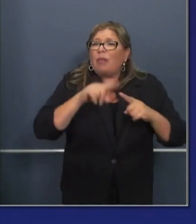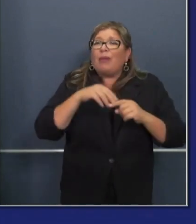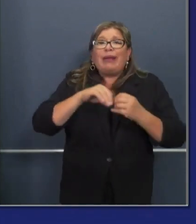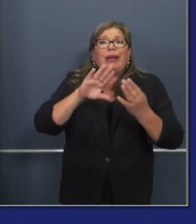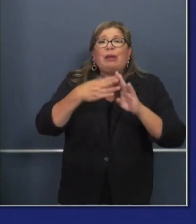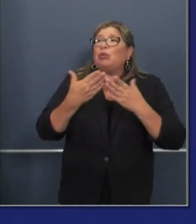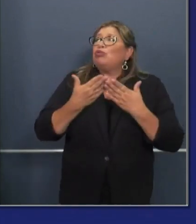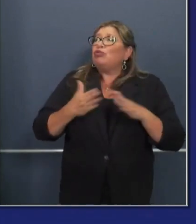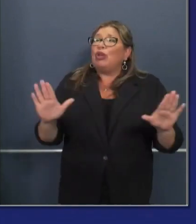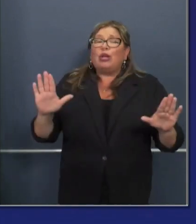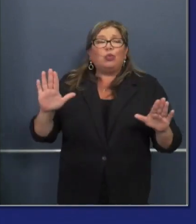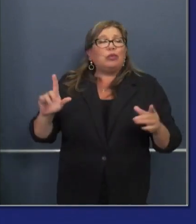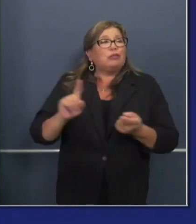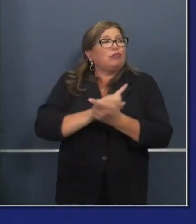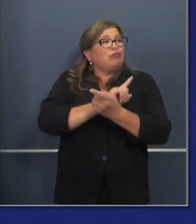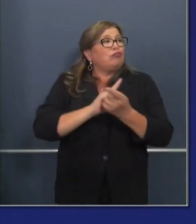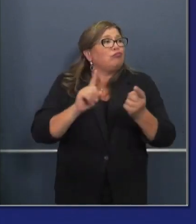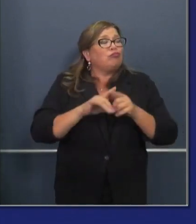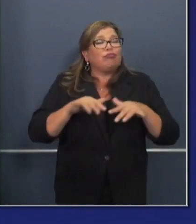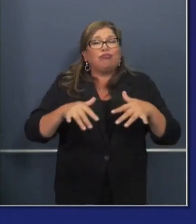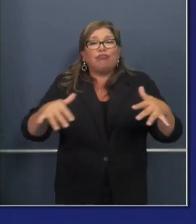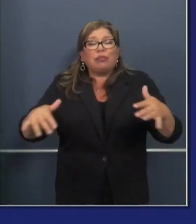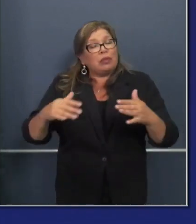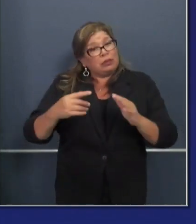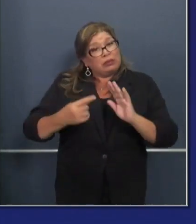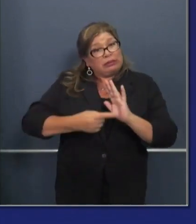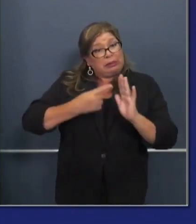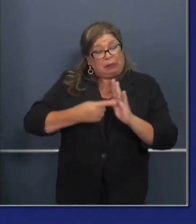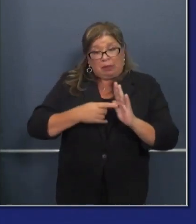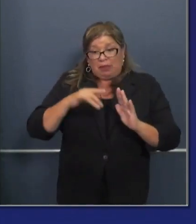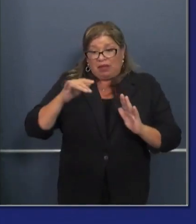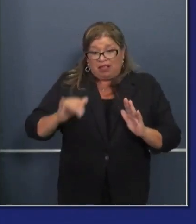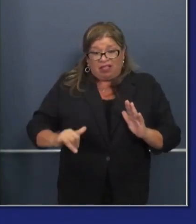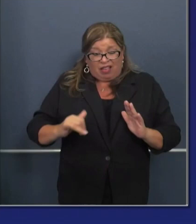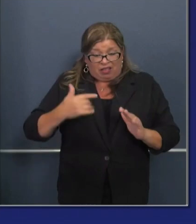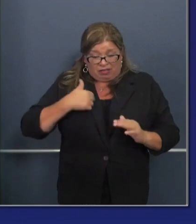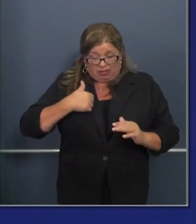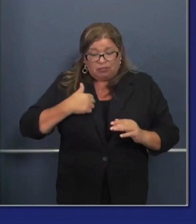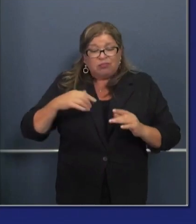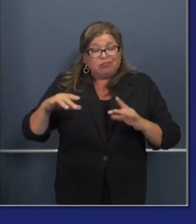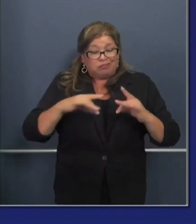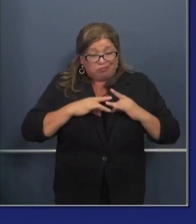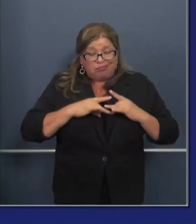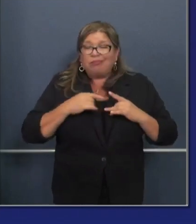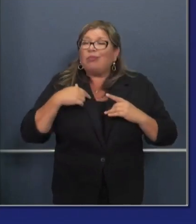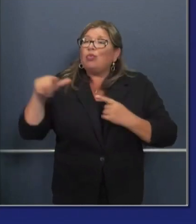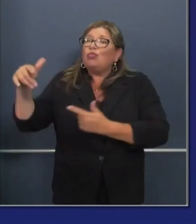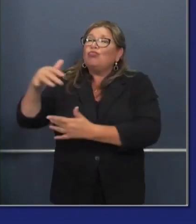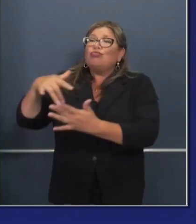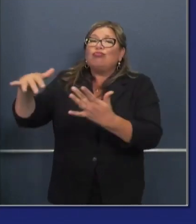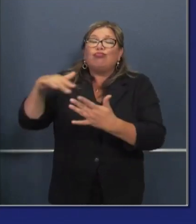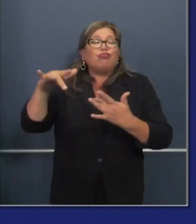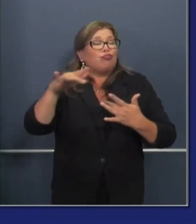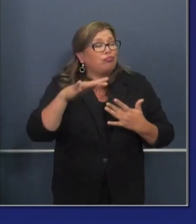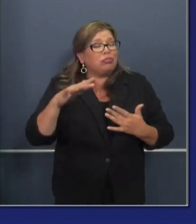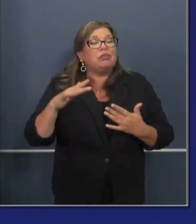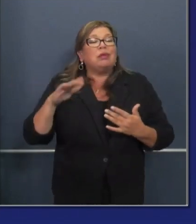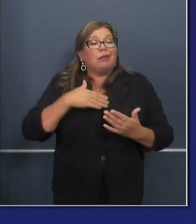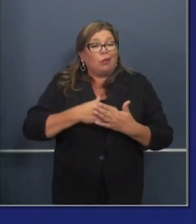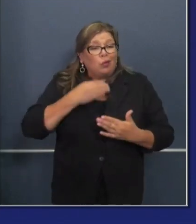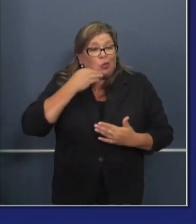where they have a number of multi-generational households, and where we're not just seeing that uptick in the number of cases